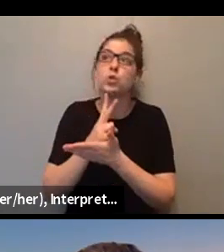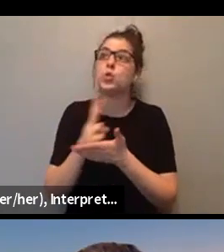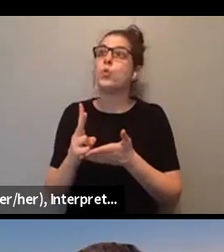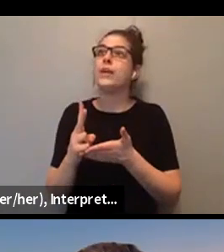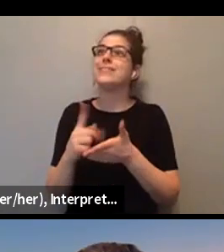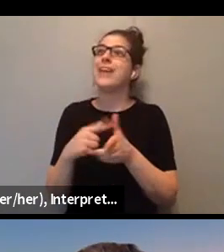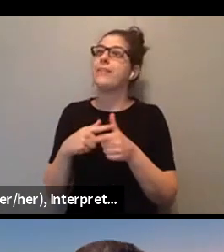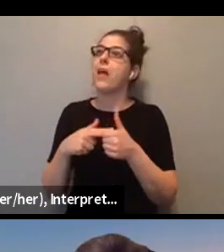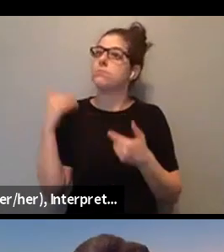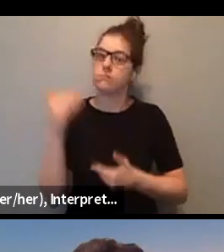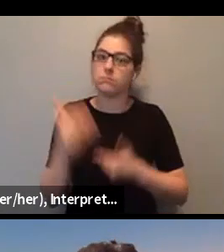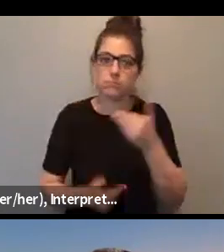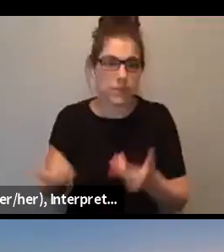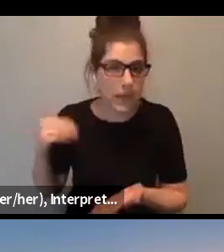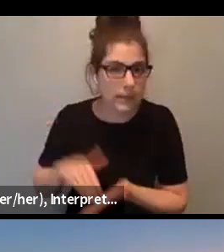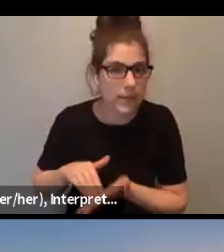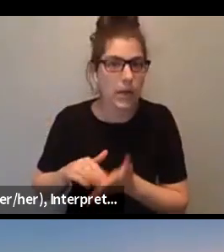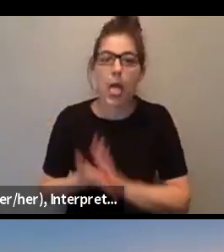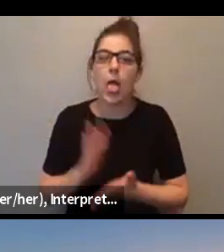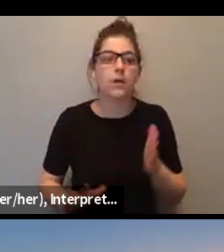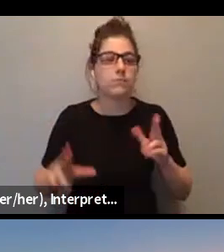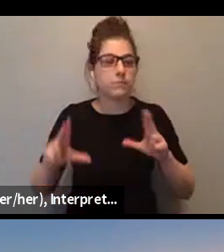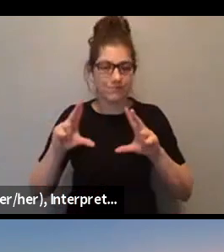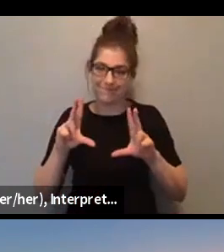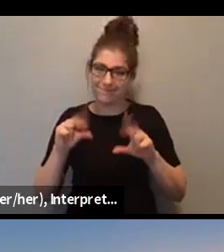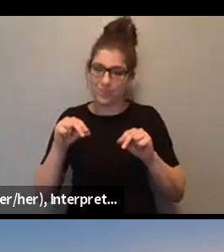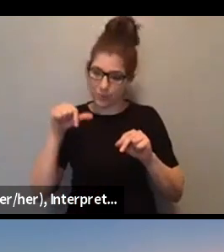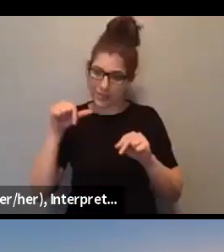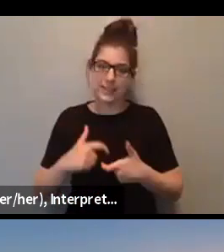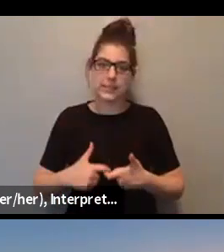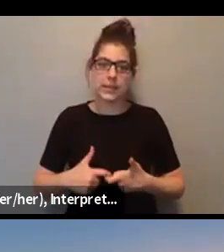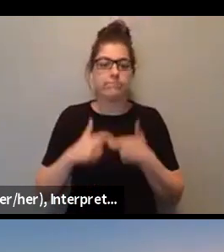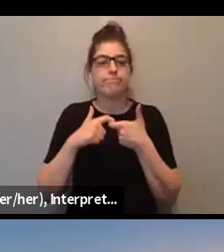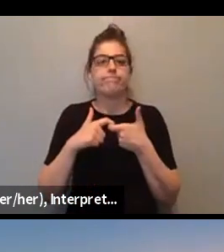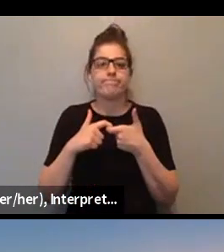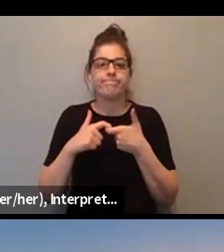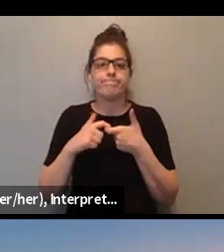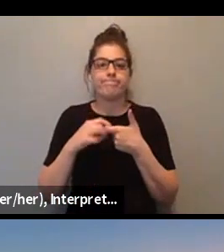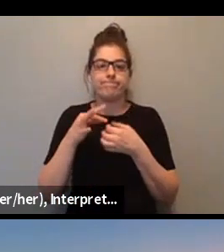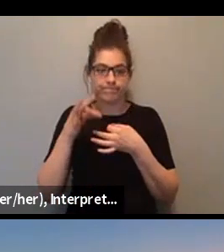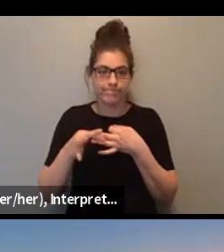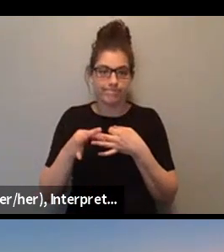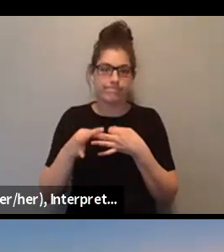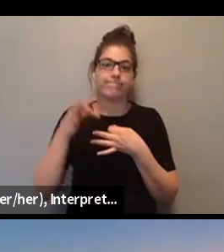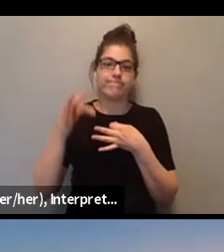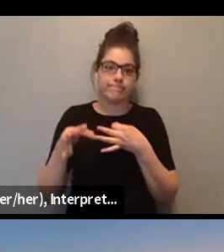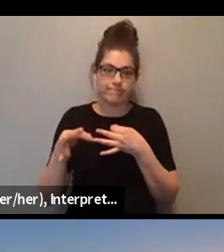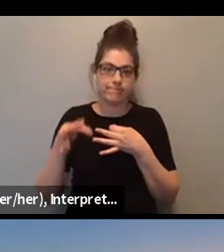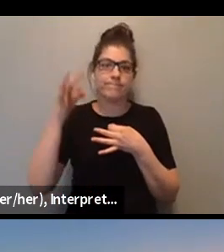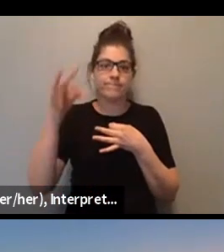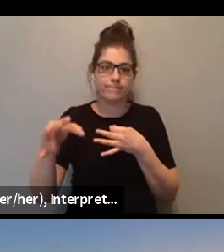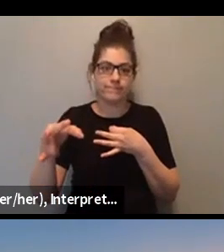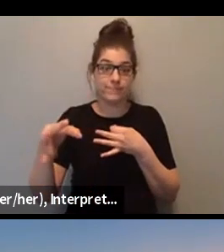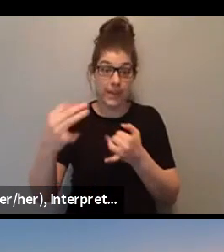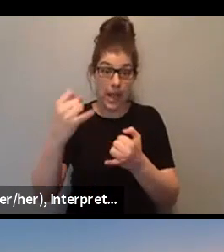our performances. This is a force majeure that right now does not have an end in sight.